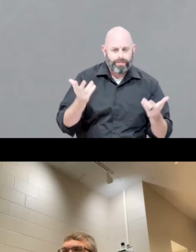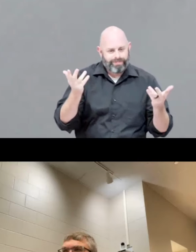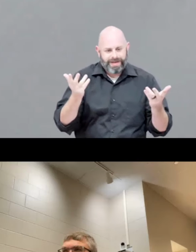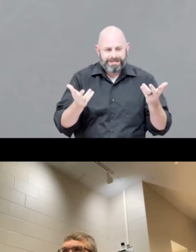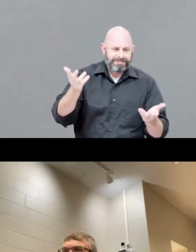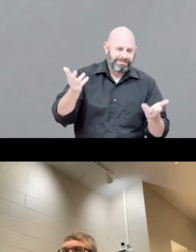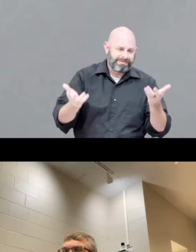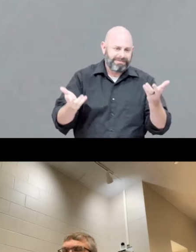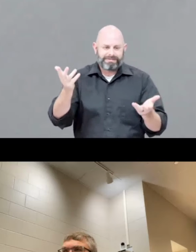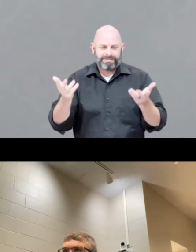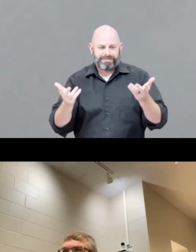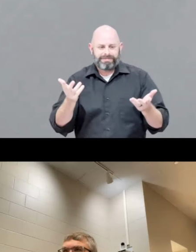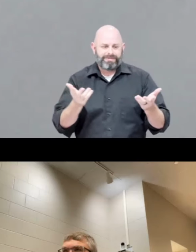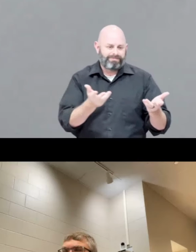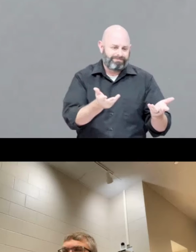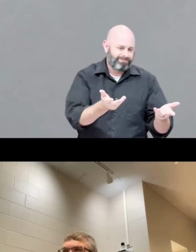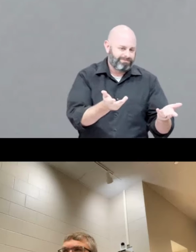kind of